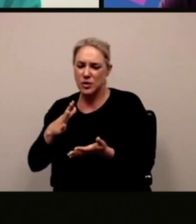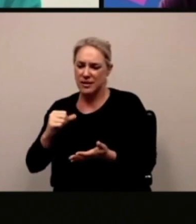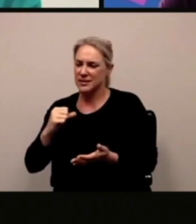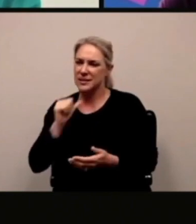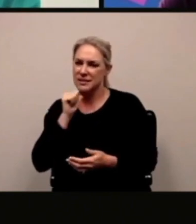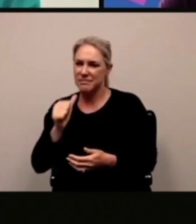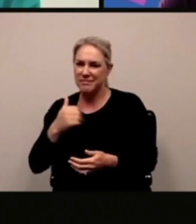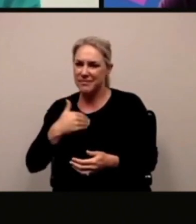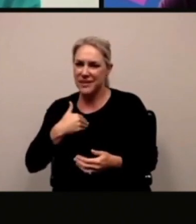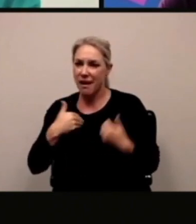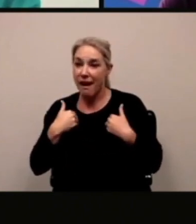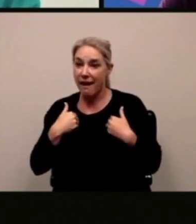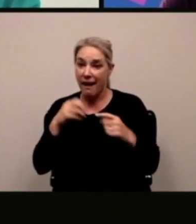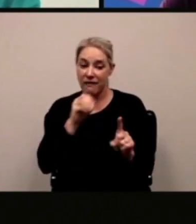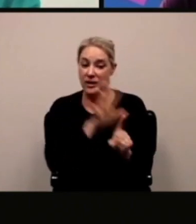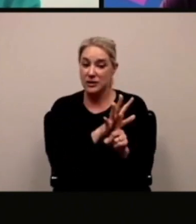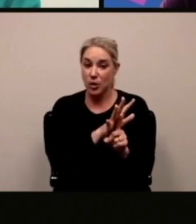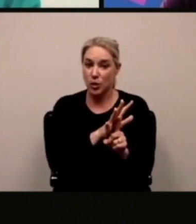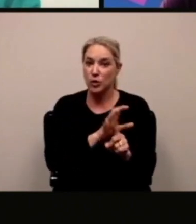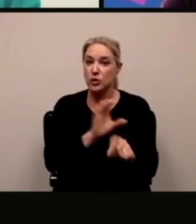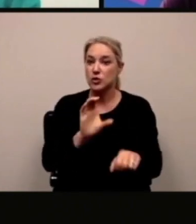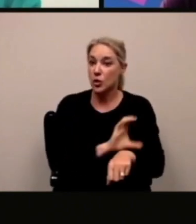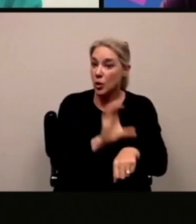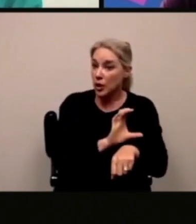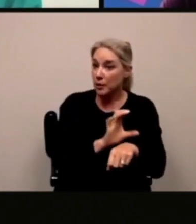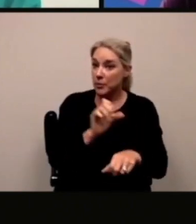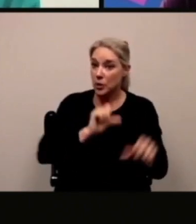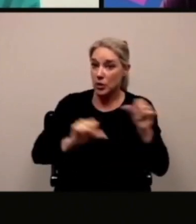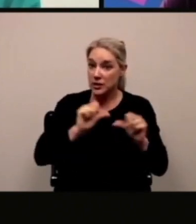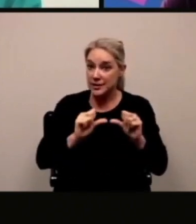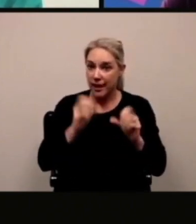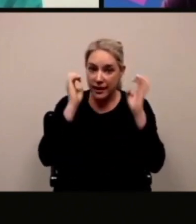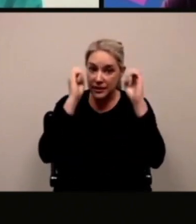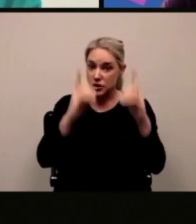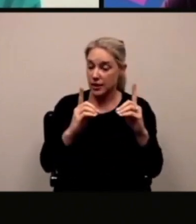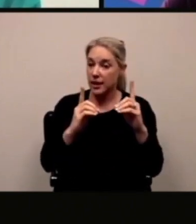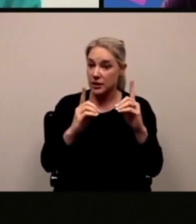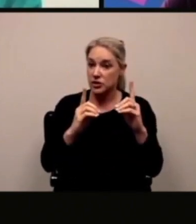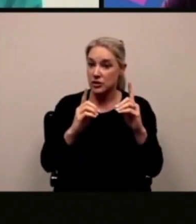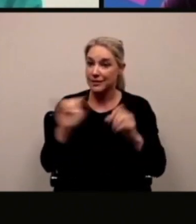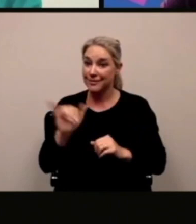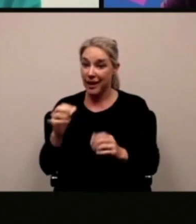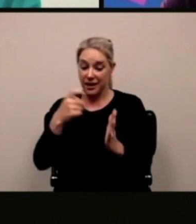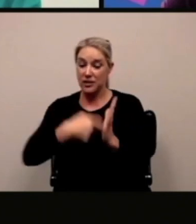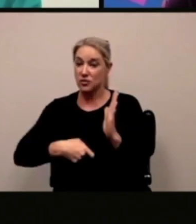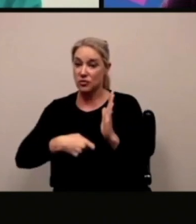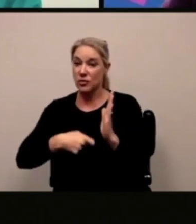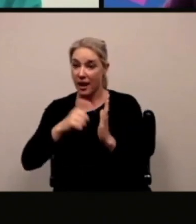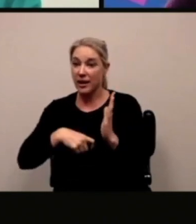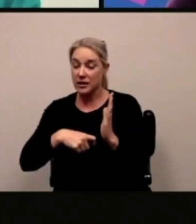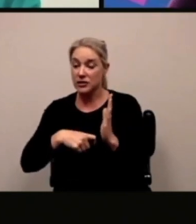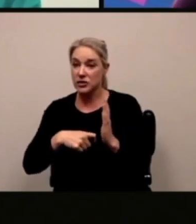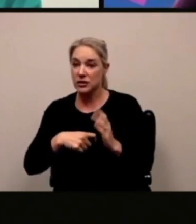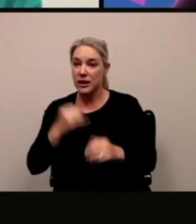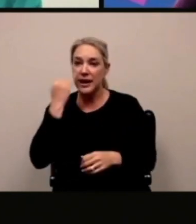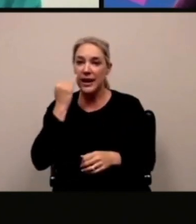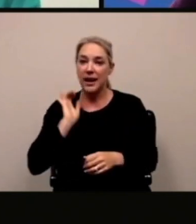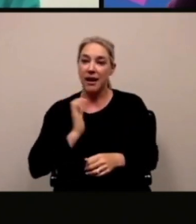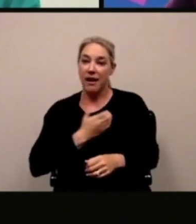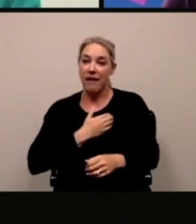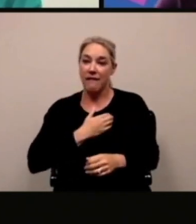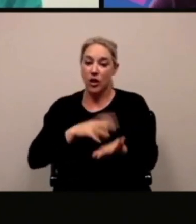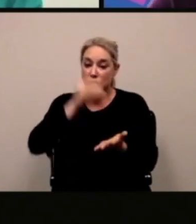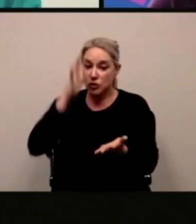education, especially, you know, as something as great as Scratch coding. A lot of times when our students go into like middle school